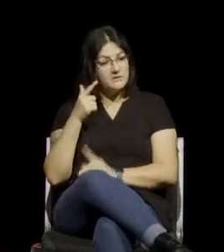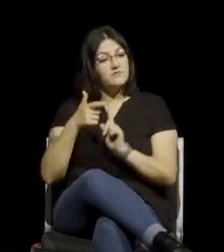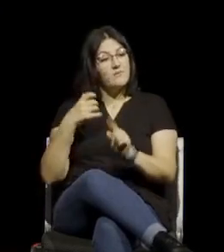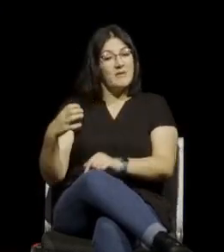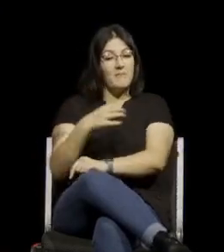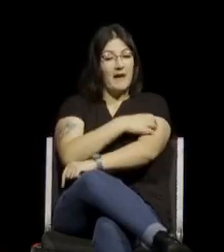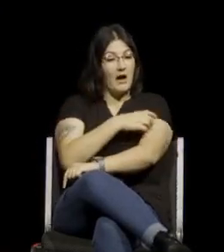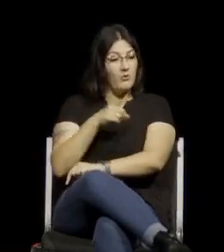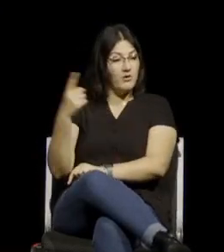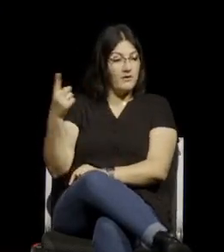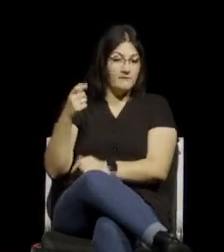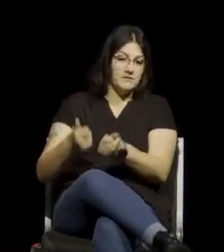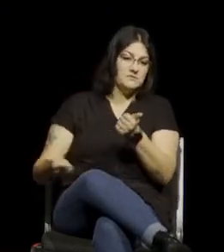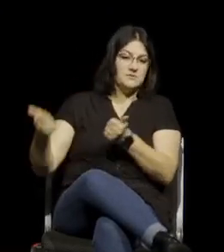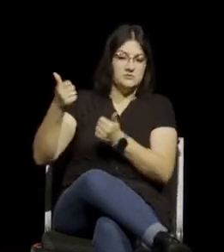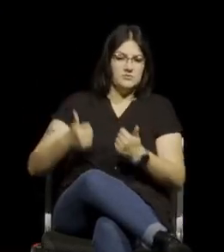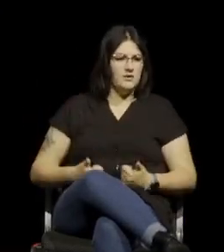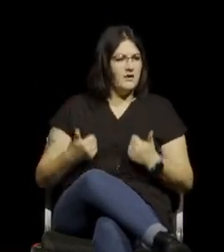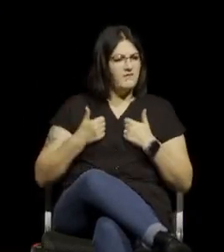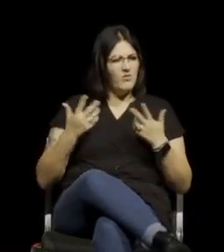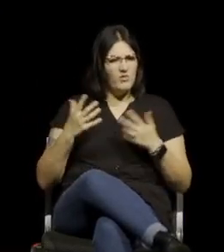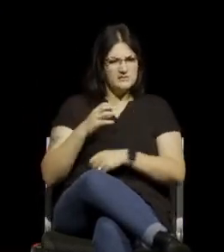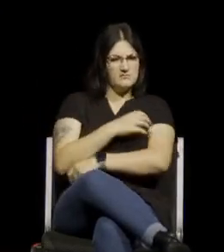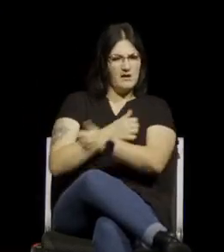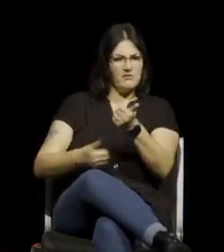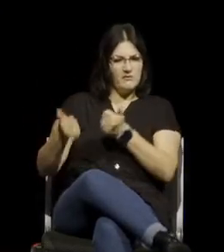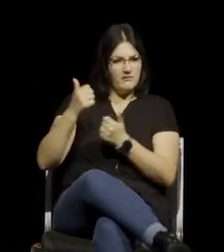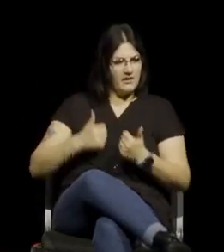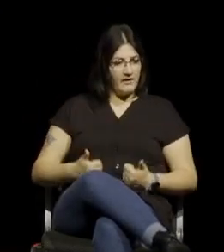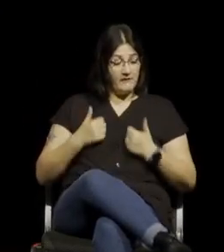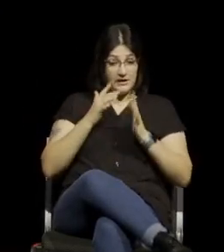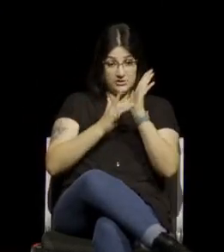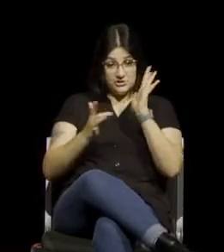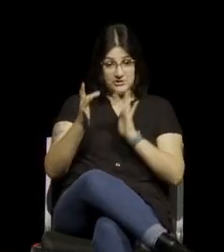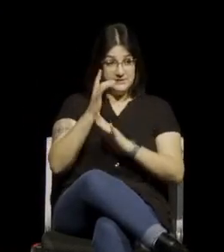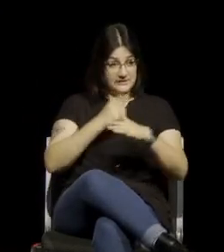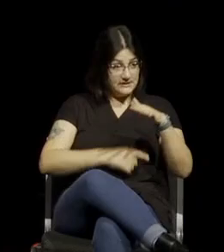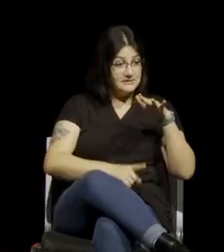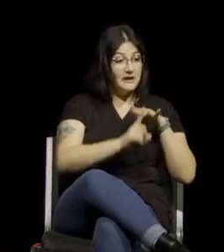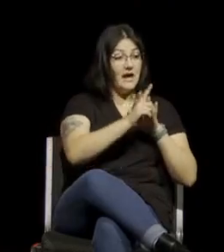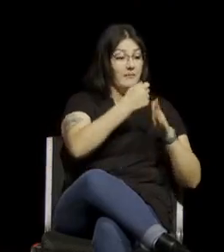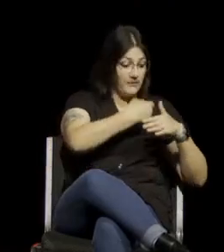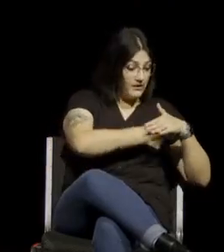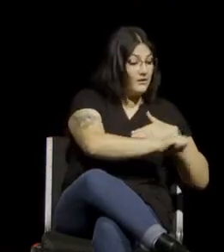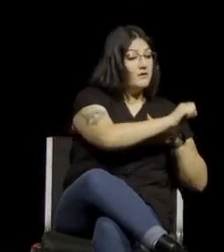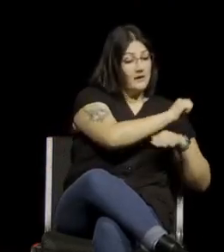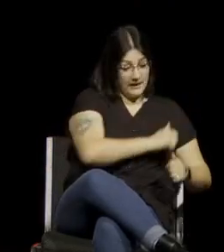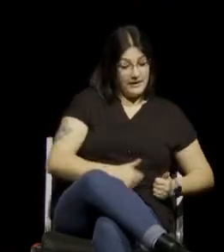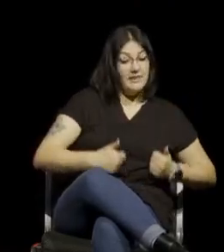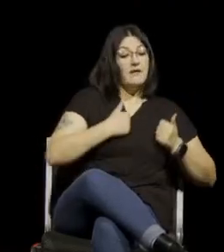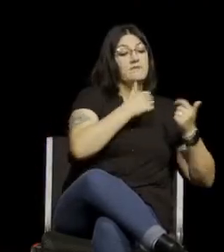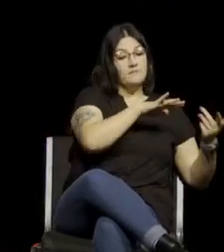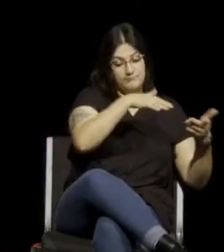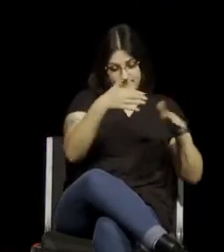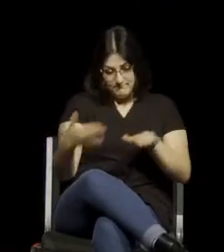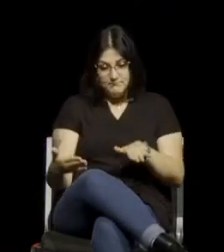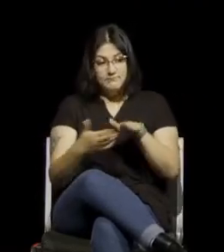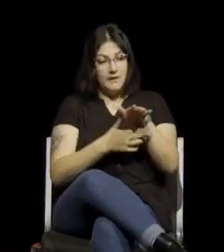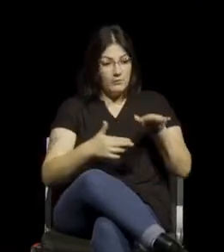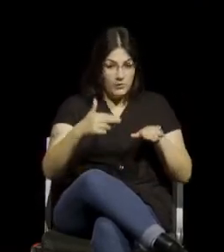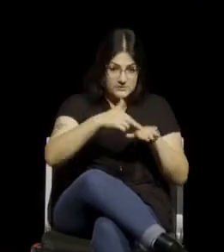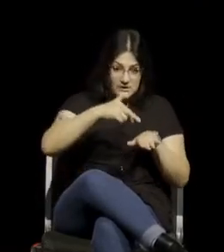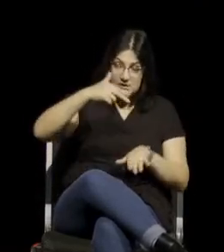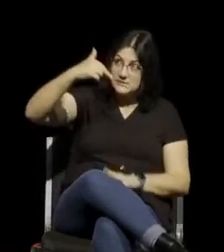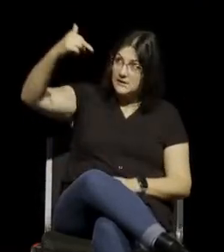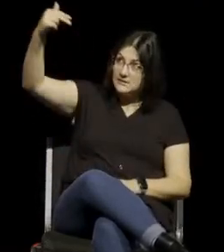an indestructible life. What indestructible life? Jesus came, he lived, he died, he rose again, and he ascended